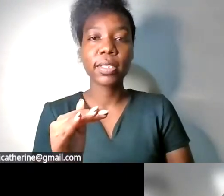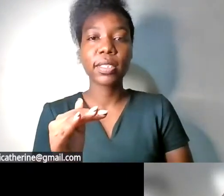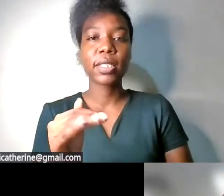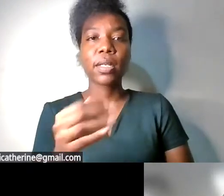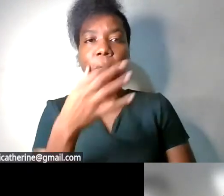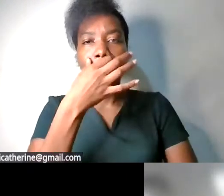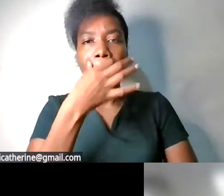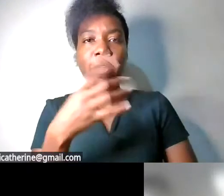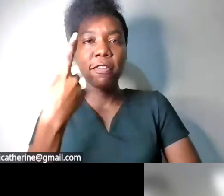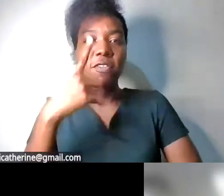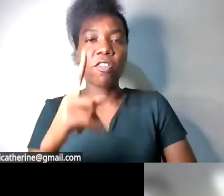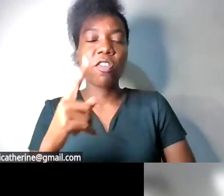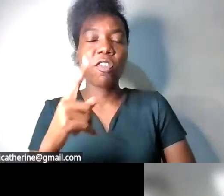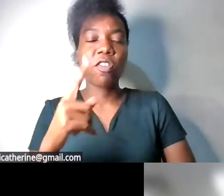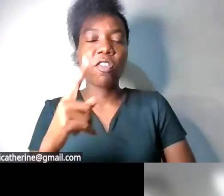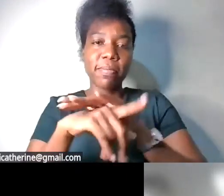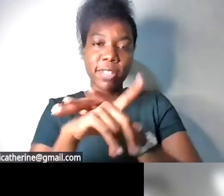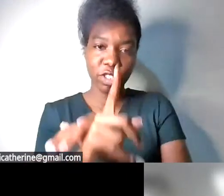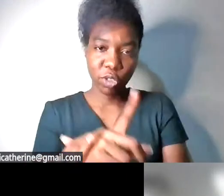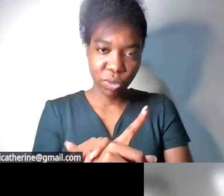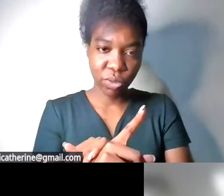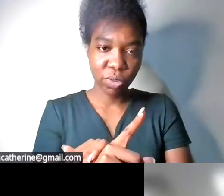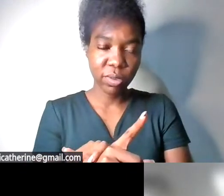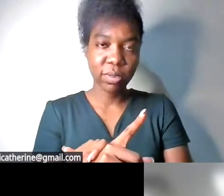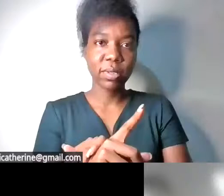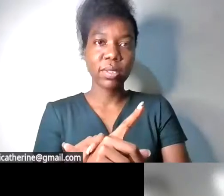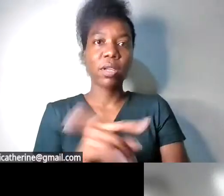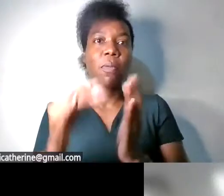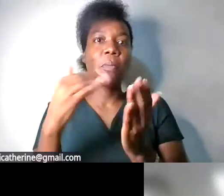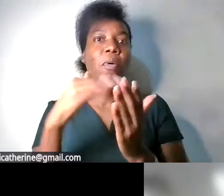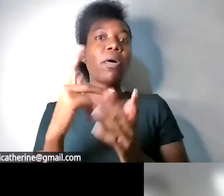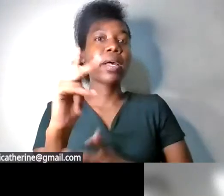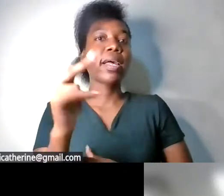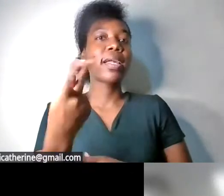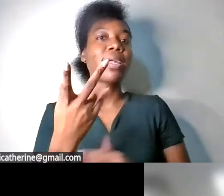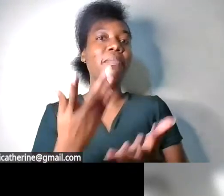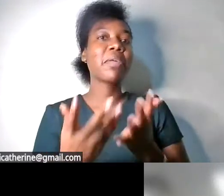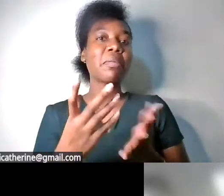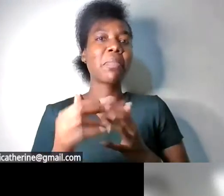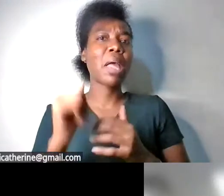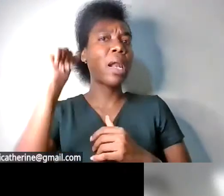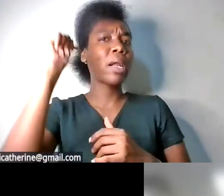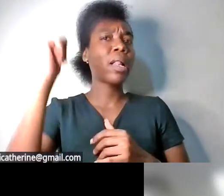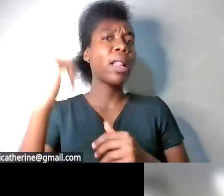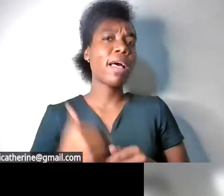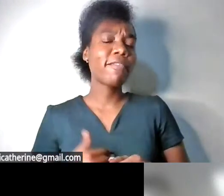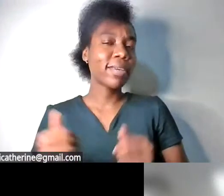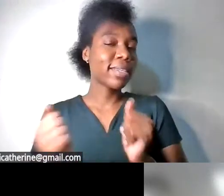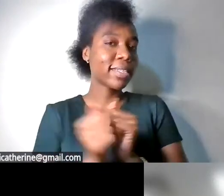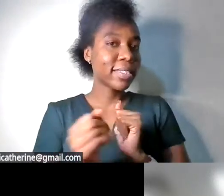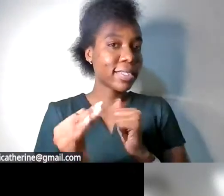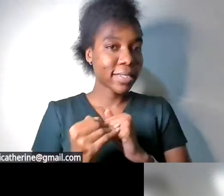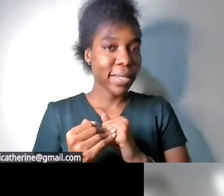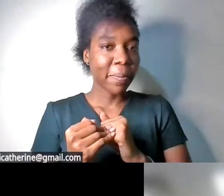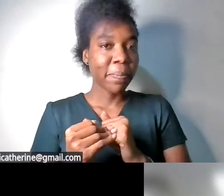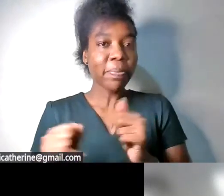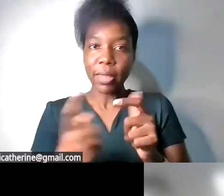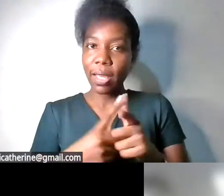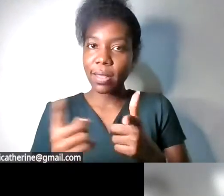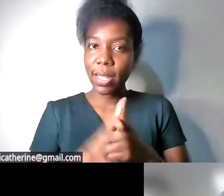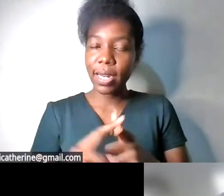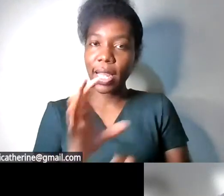admission, especially for us here in Kenya, where an adult is considered 18, while in Canada, an adult is